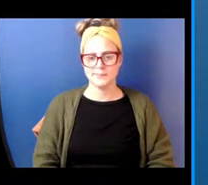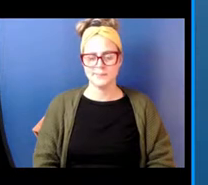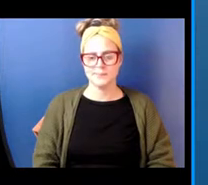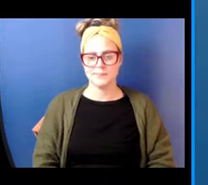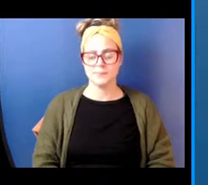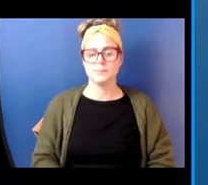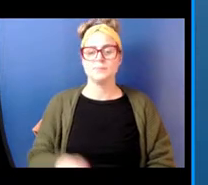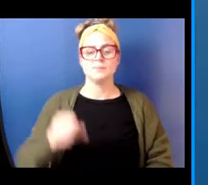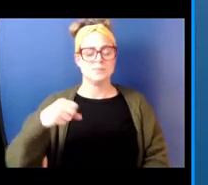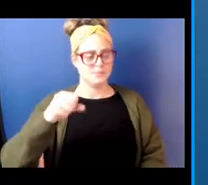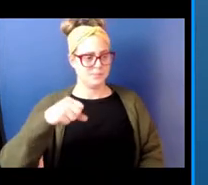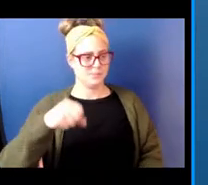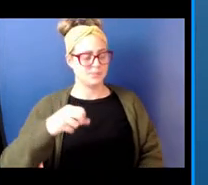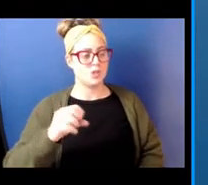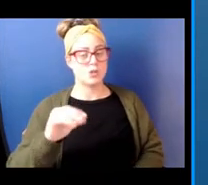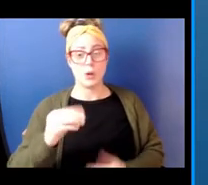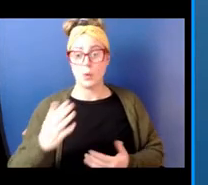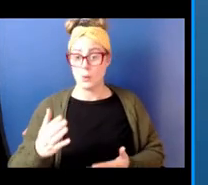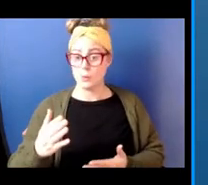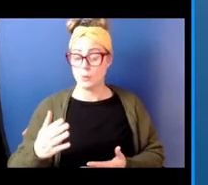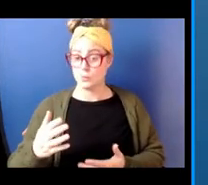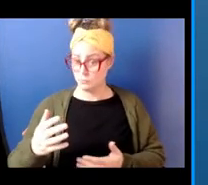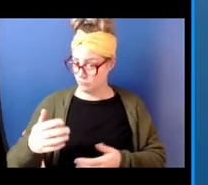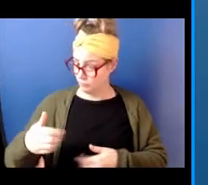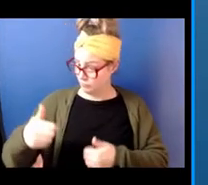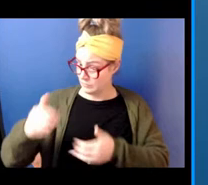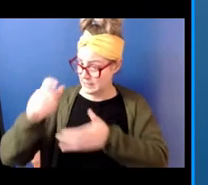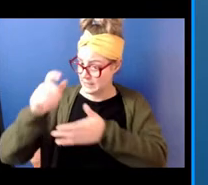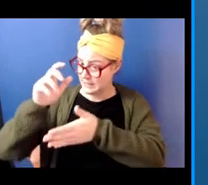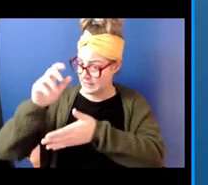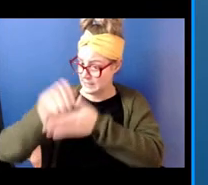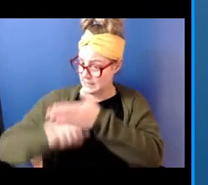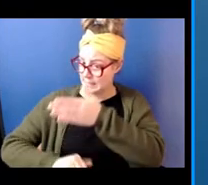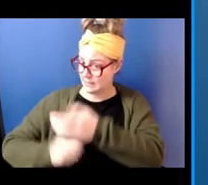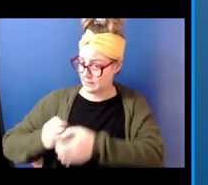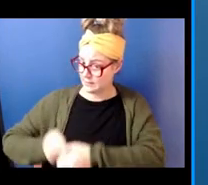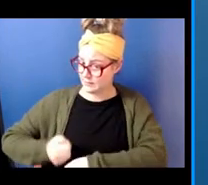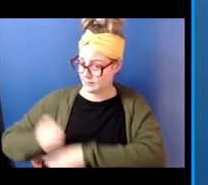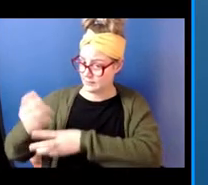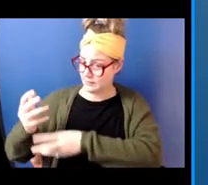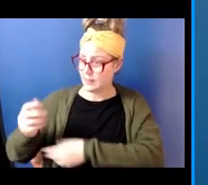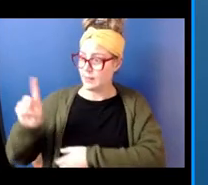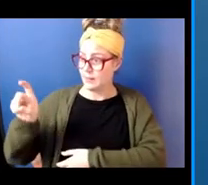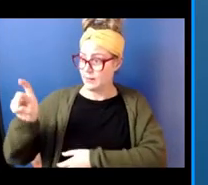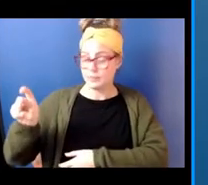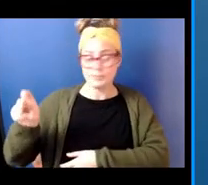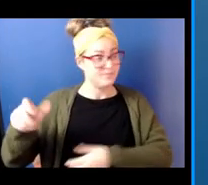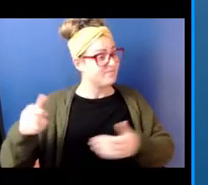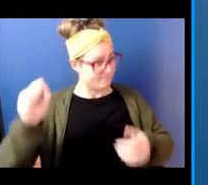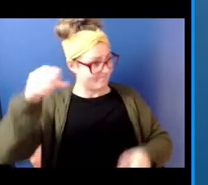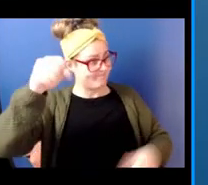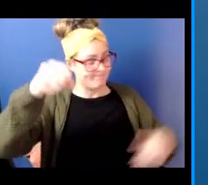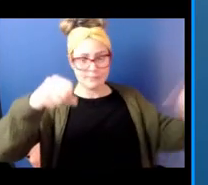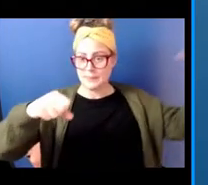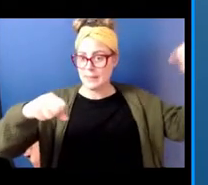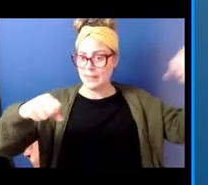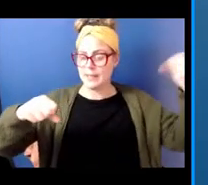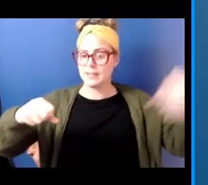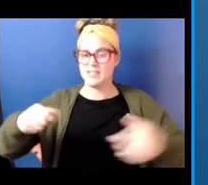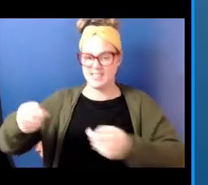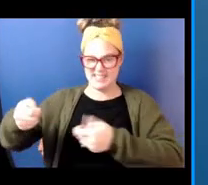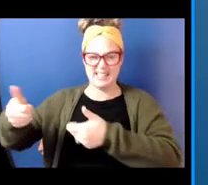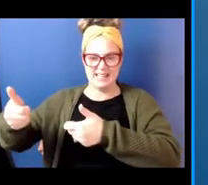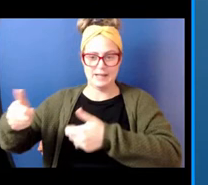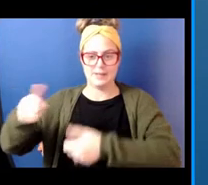so there's a motion on the floor to delete okay yes motion to delete 4.2 Motion in the foot